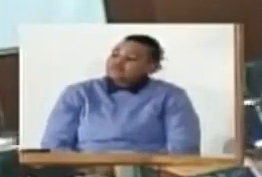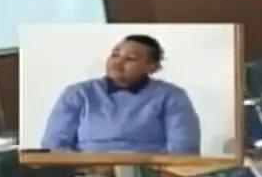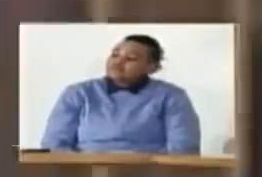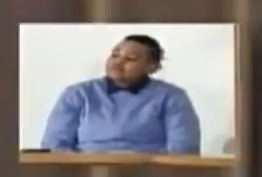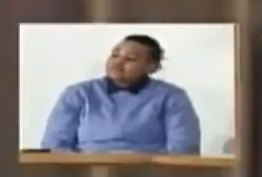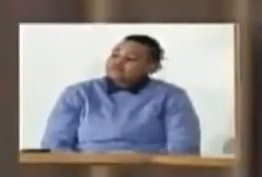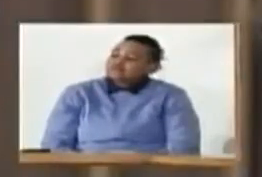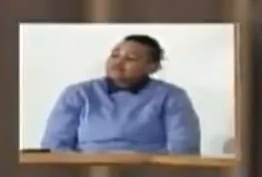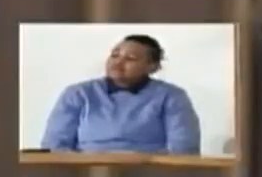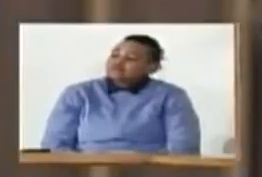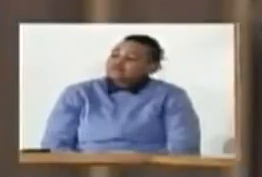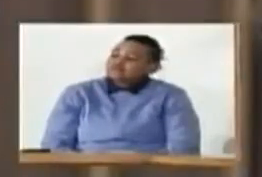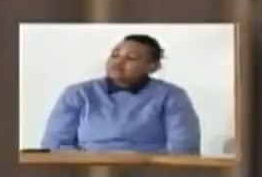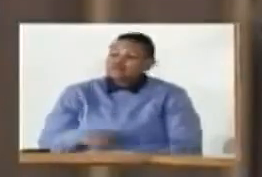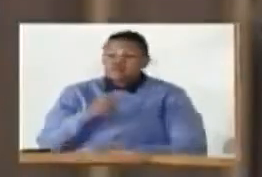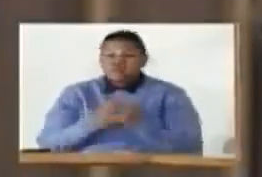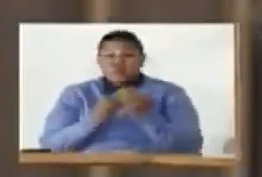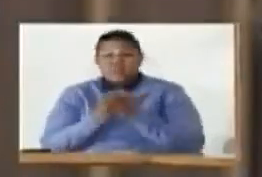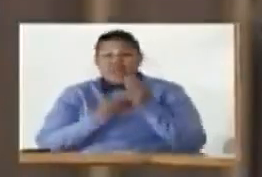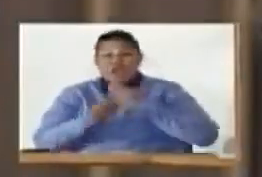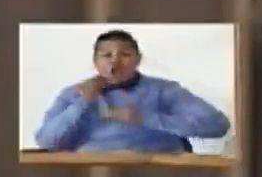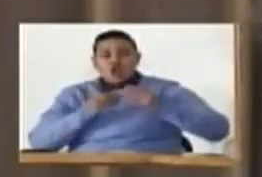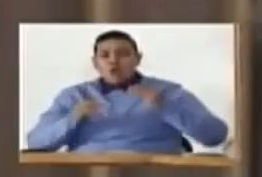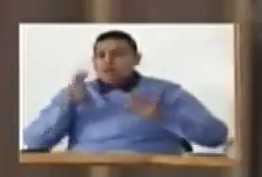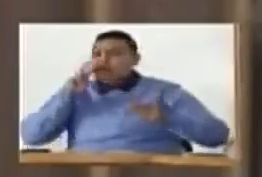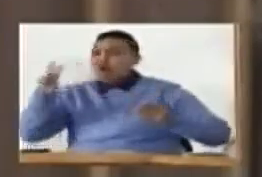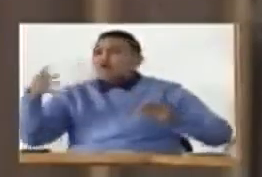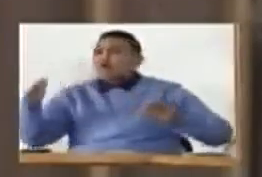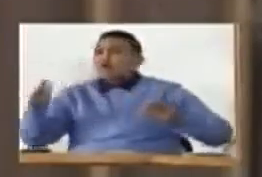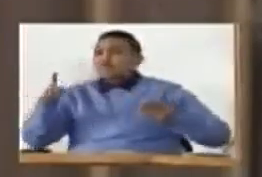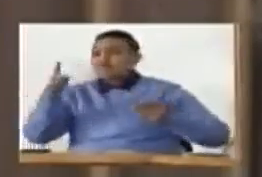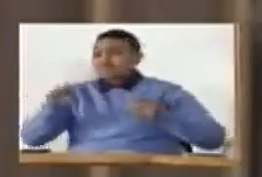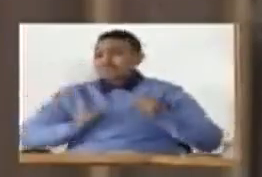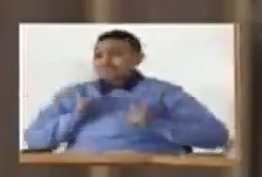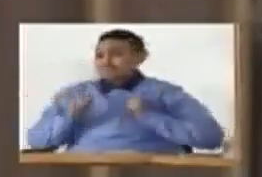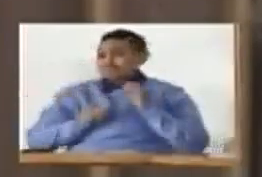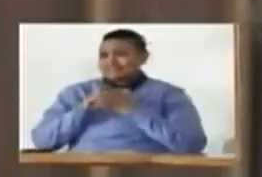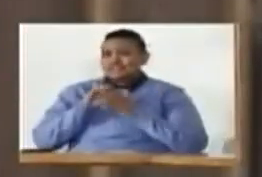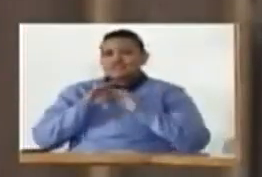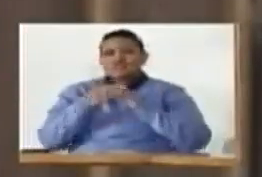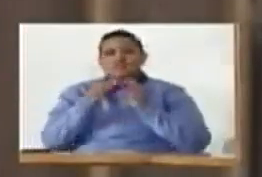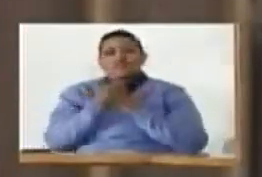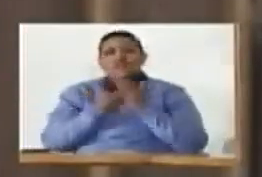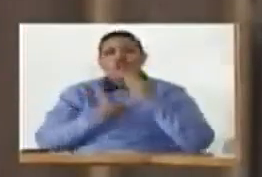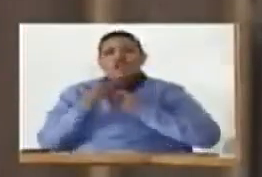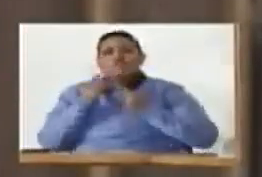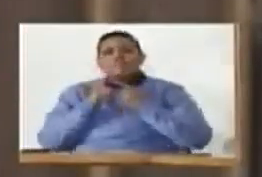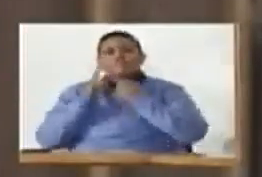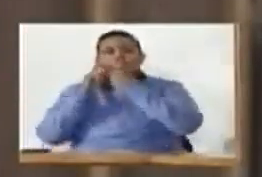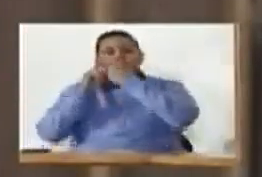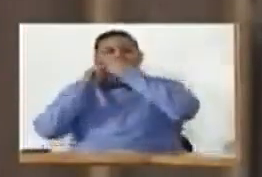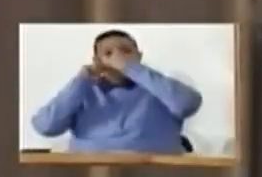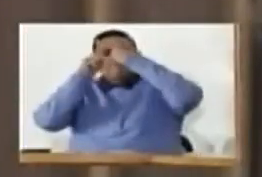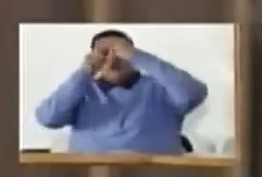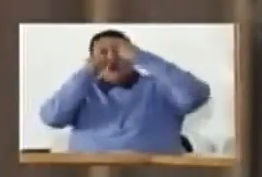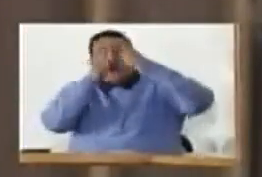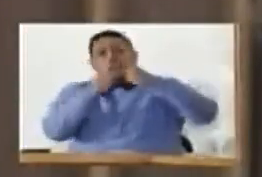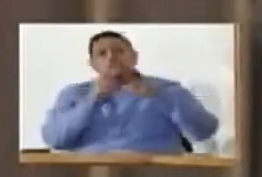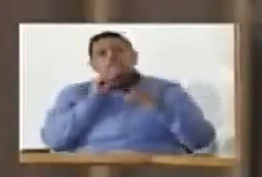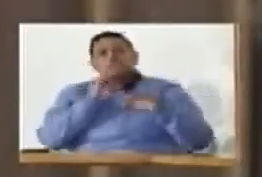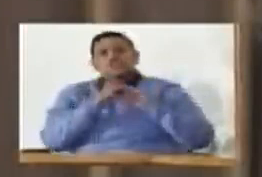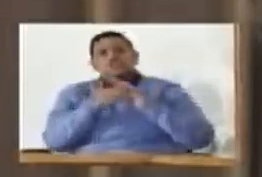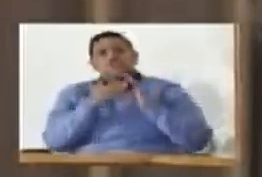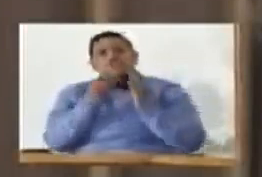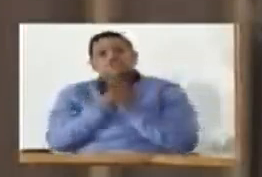Several economic indicators point to vibrancy in the Jamaican economy and optimism among economic